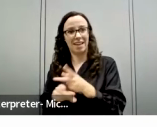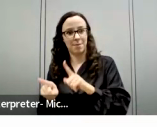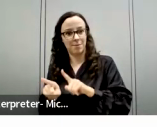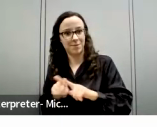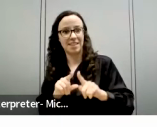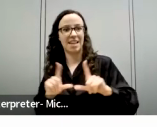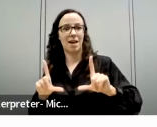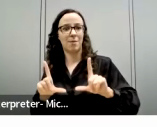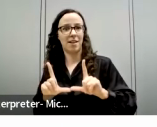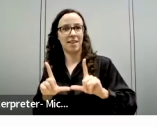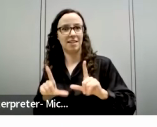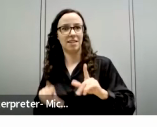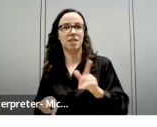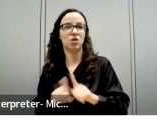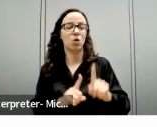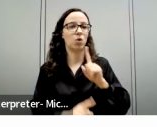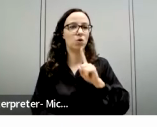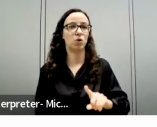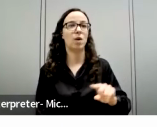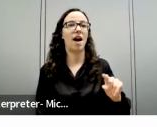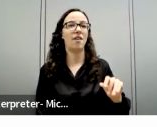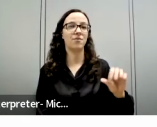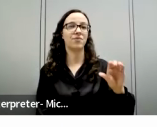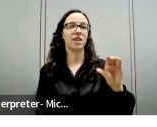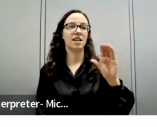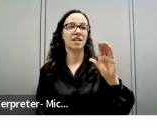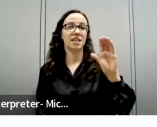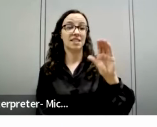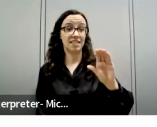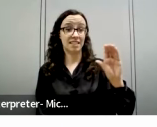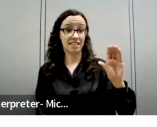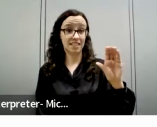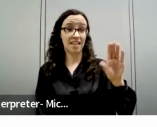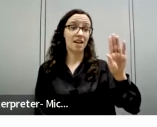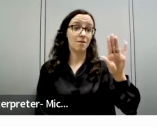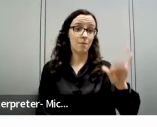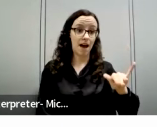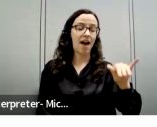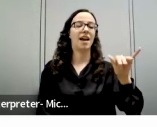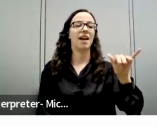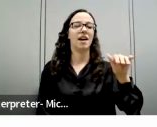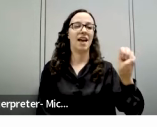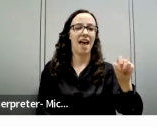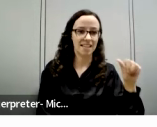also true of this one, CC by and CSA. Everything has to have that license on